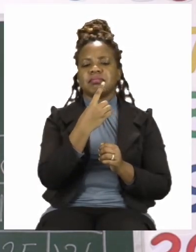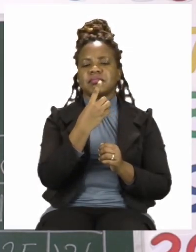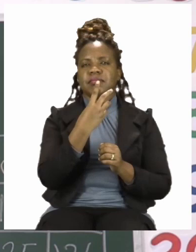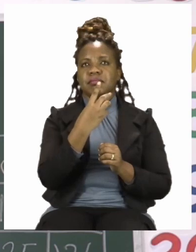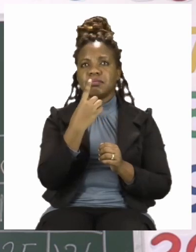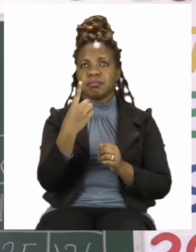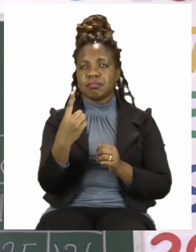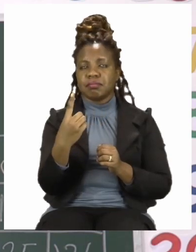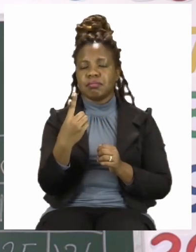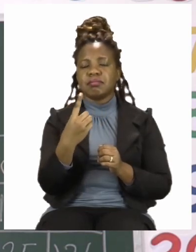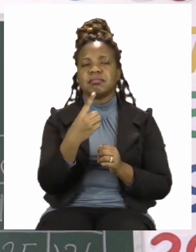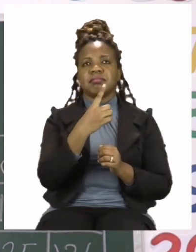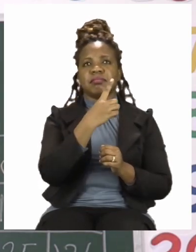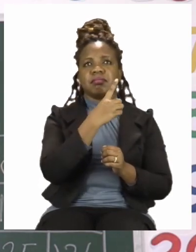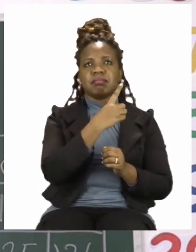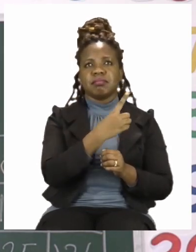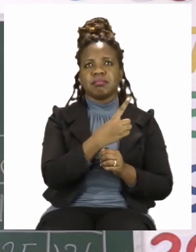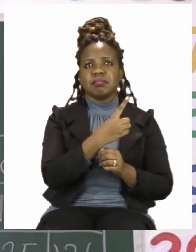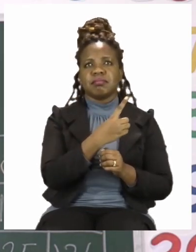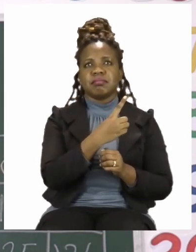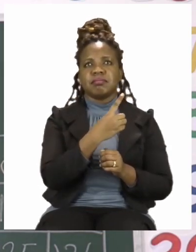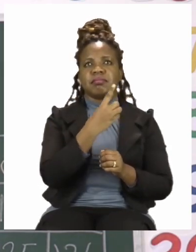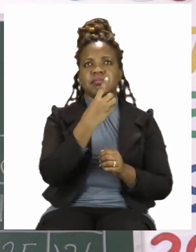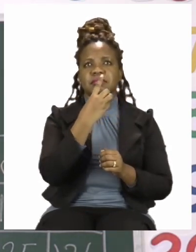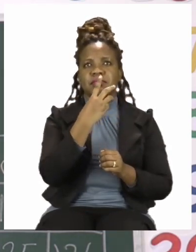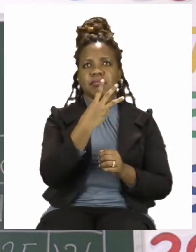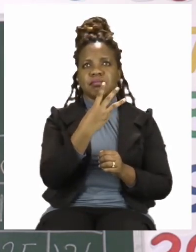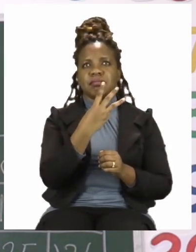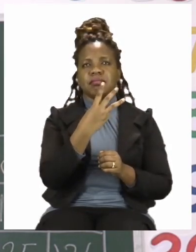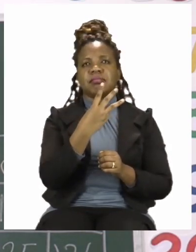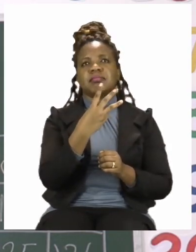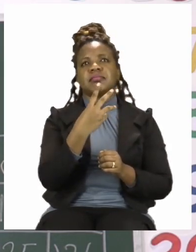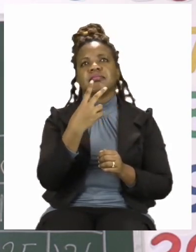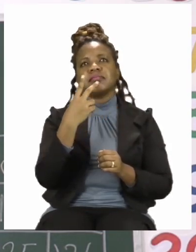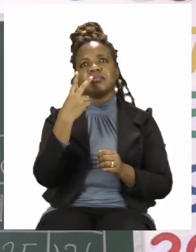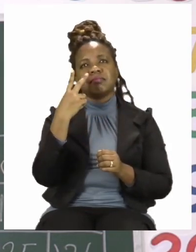131, and then we have a missing number, and we have